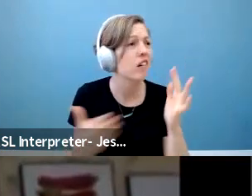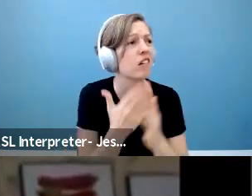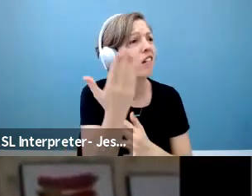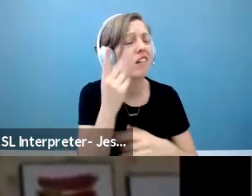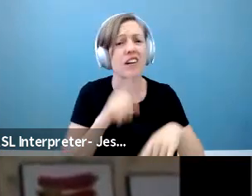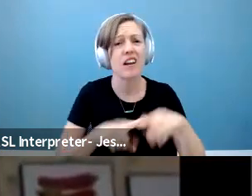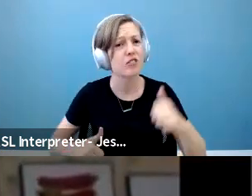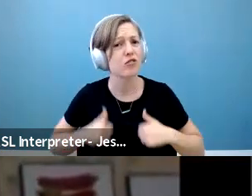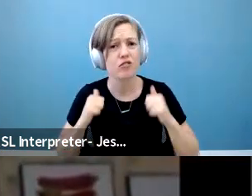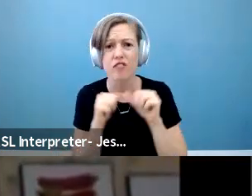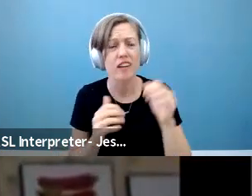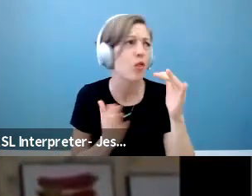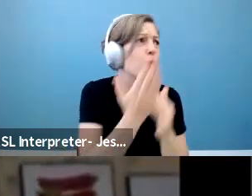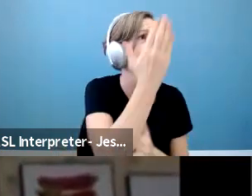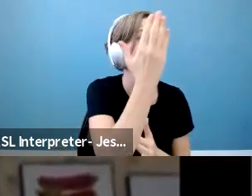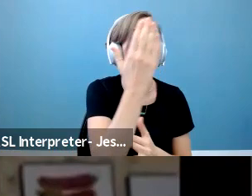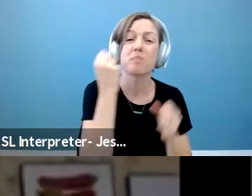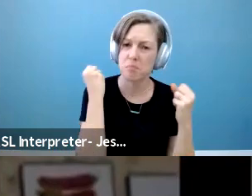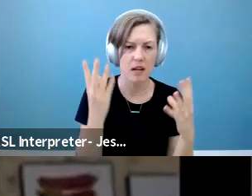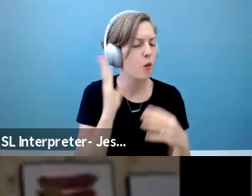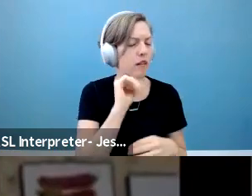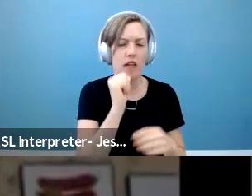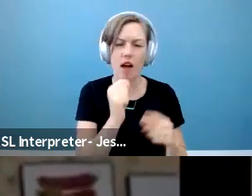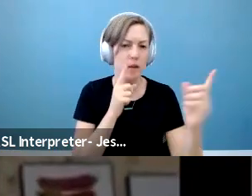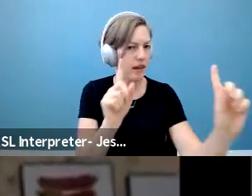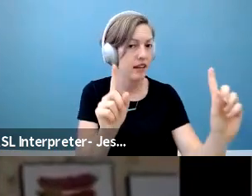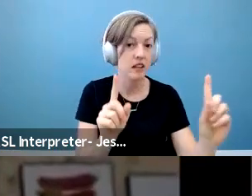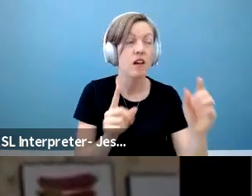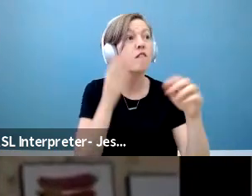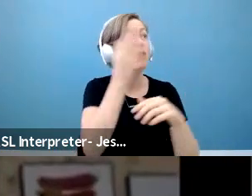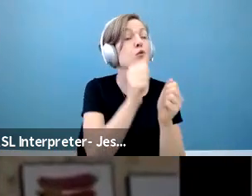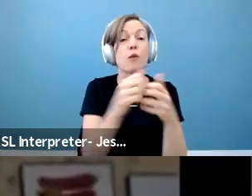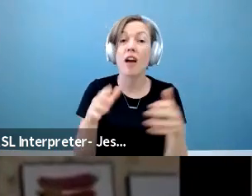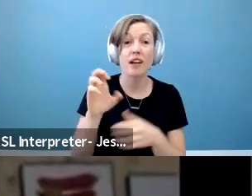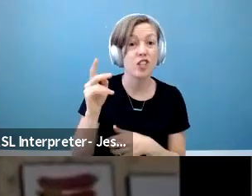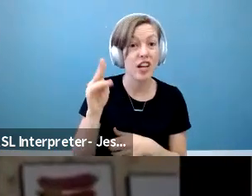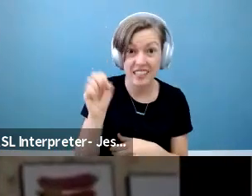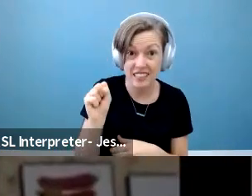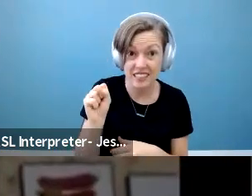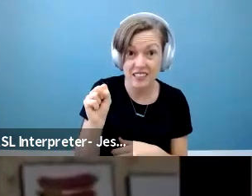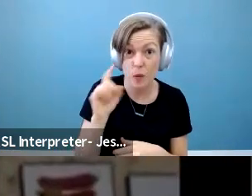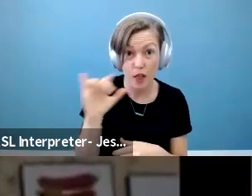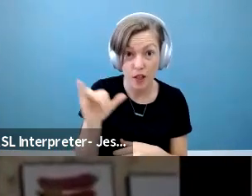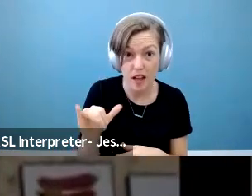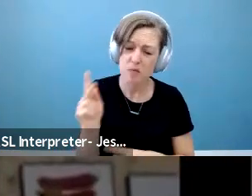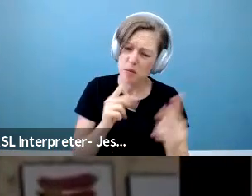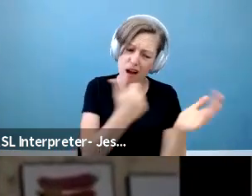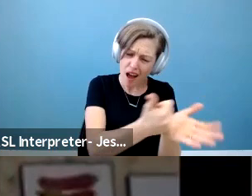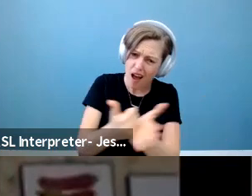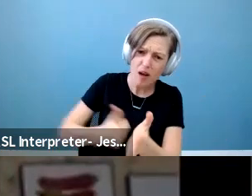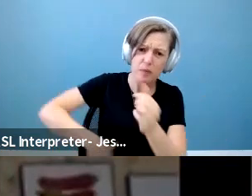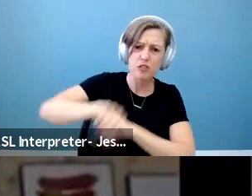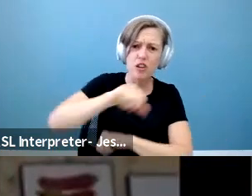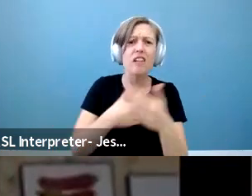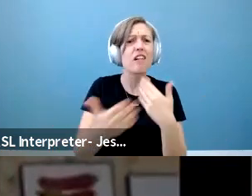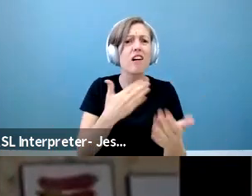survive. Many will not make it. A future without eugenics would be one where people helped each other, regardless of